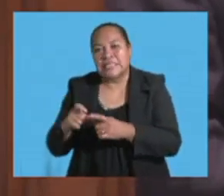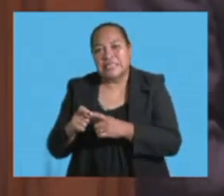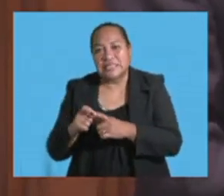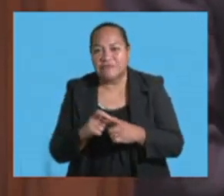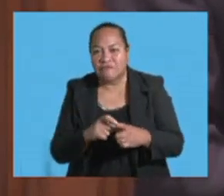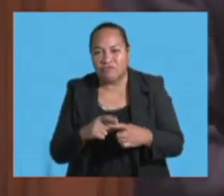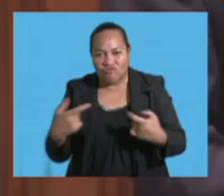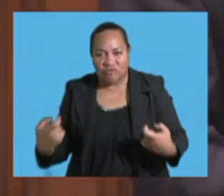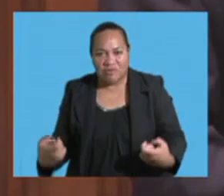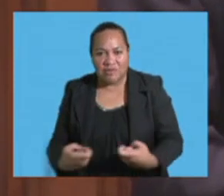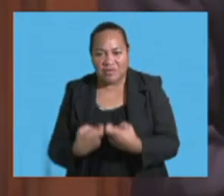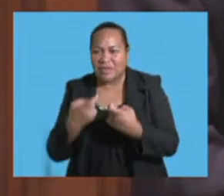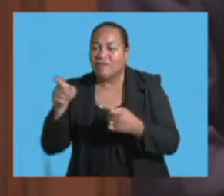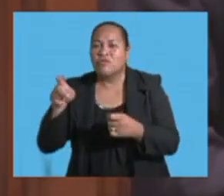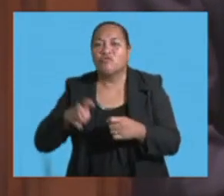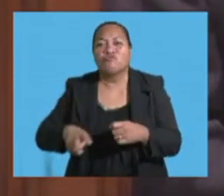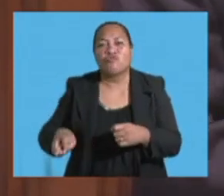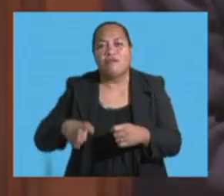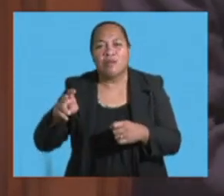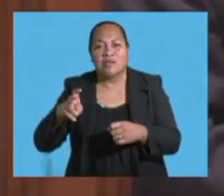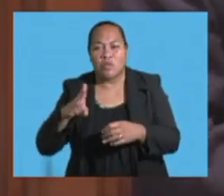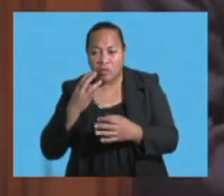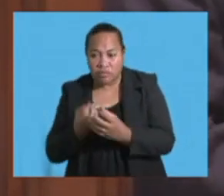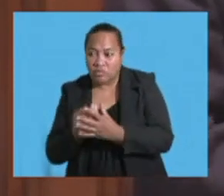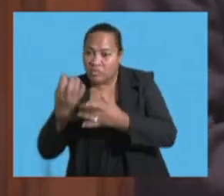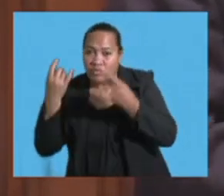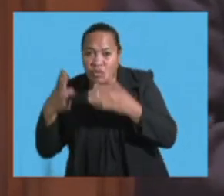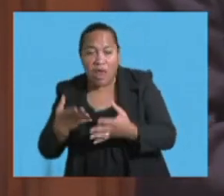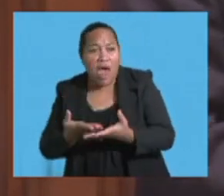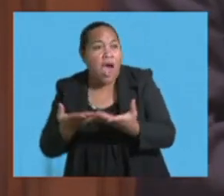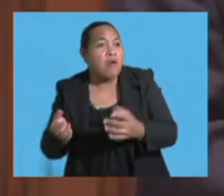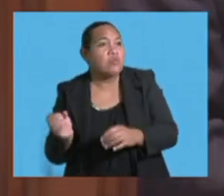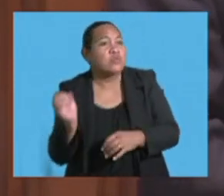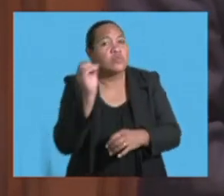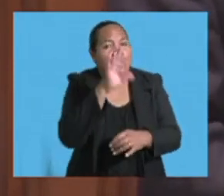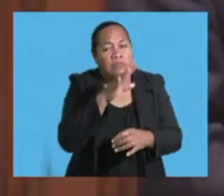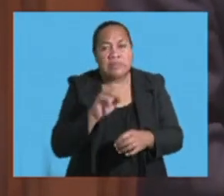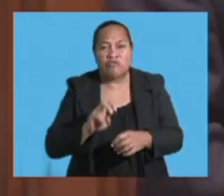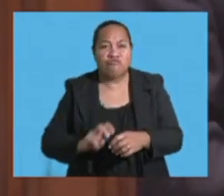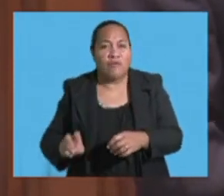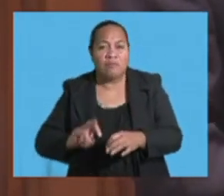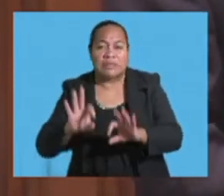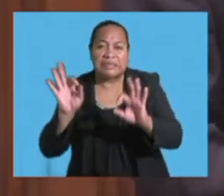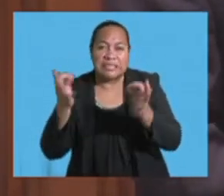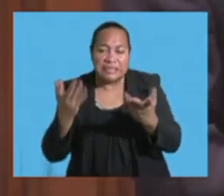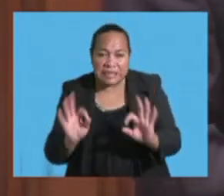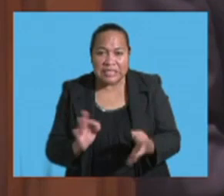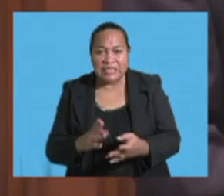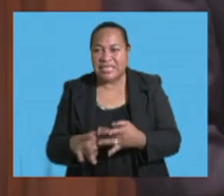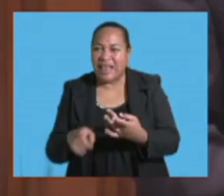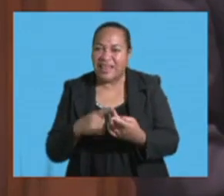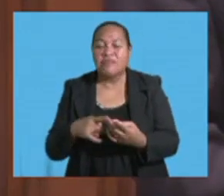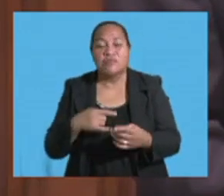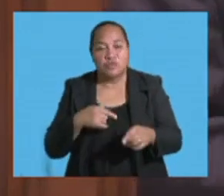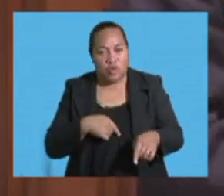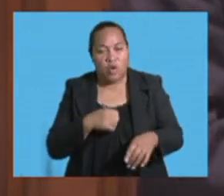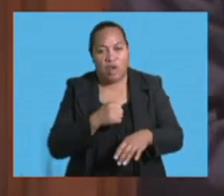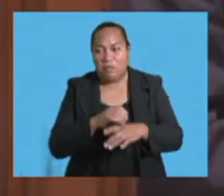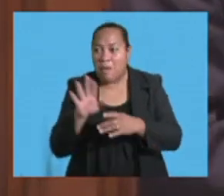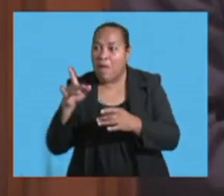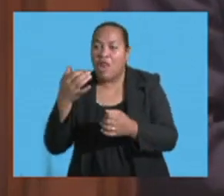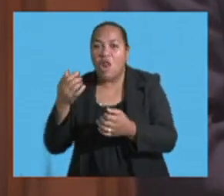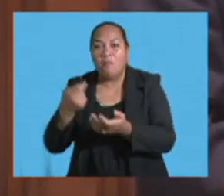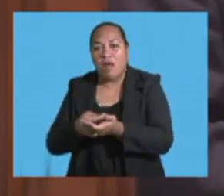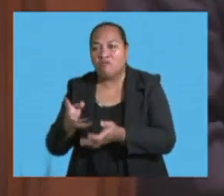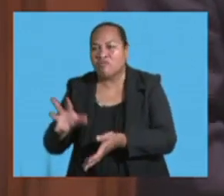marketing, transport, handling, and processing. The agricultural sector has experienced massive financial losses